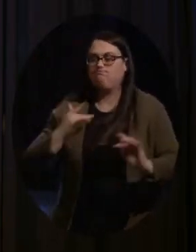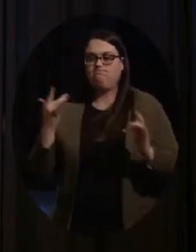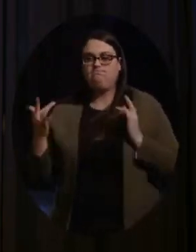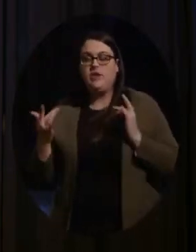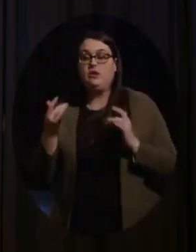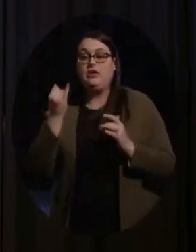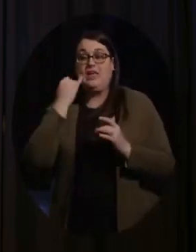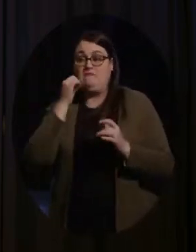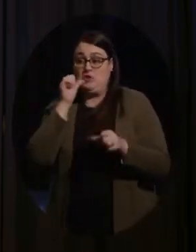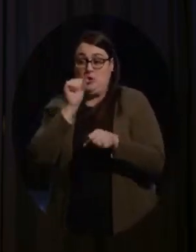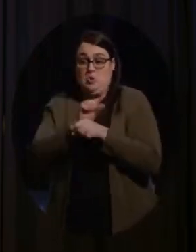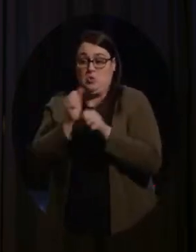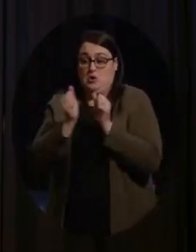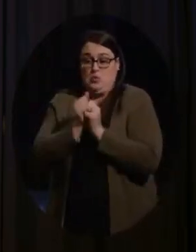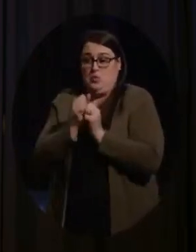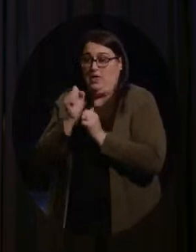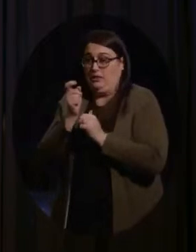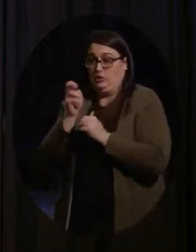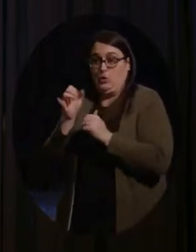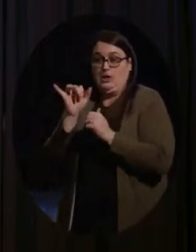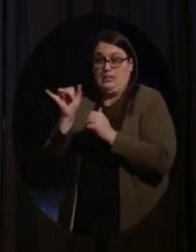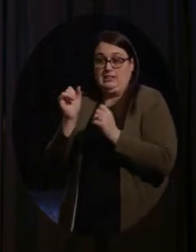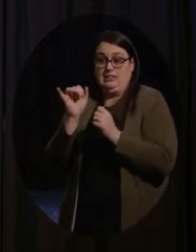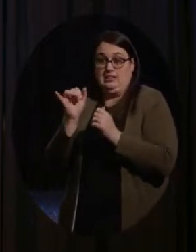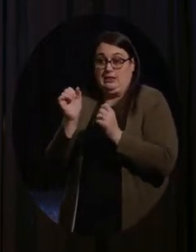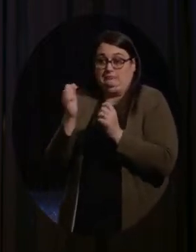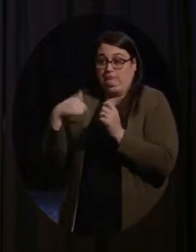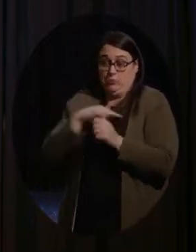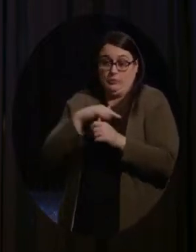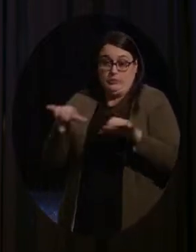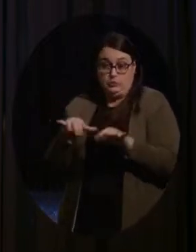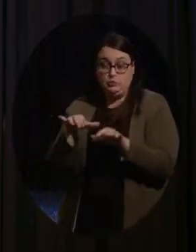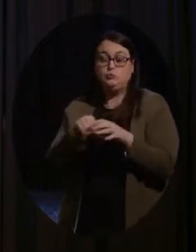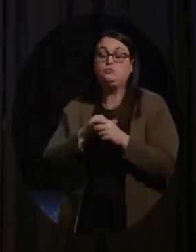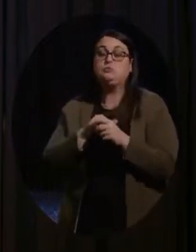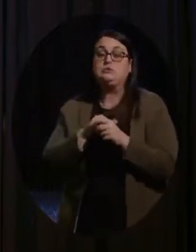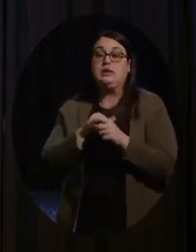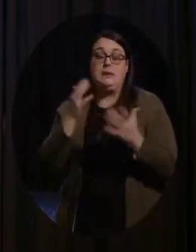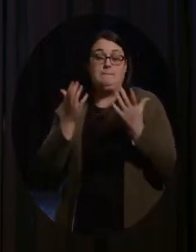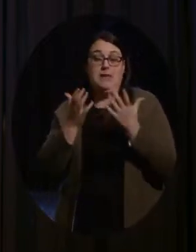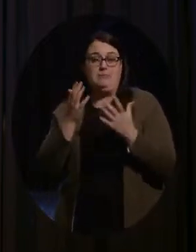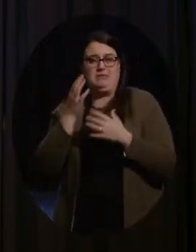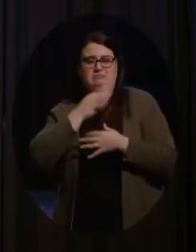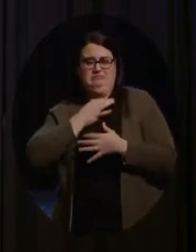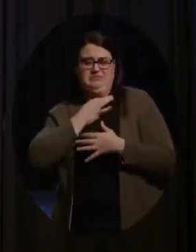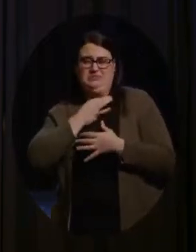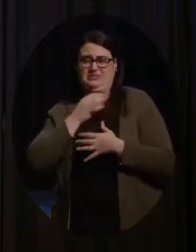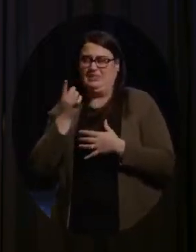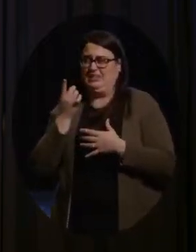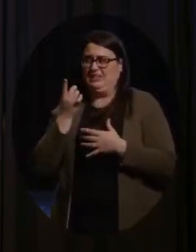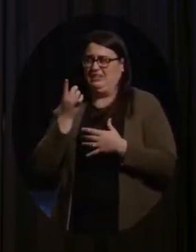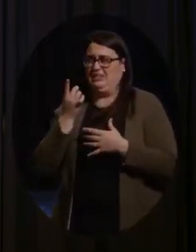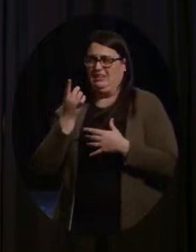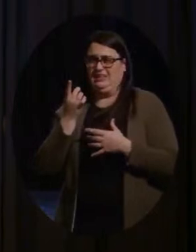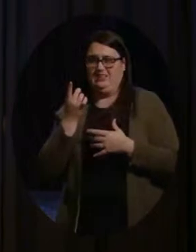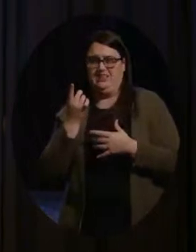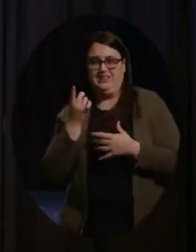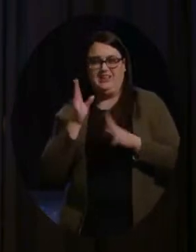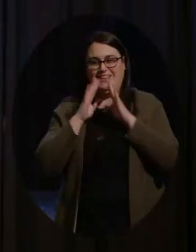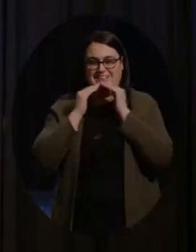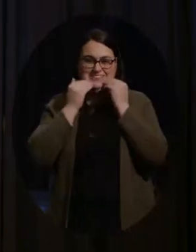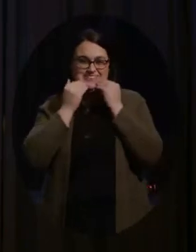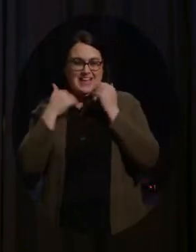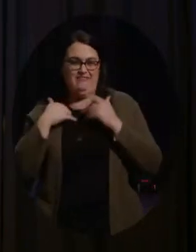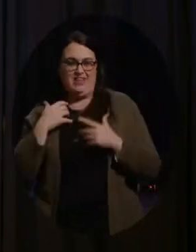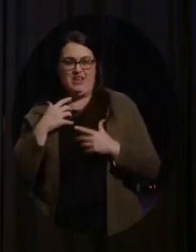Now, if you don't work closely with Mayor Stoney like many of us, you might wonder if there's any bite behind that toothy grin of